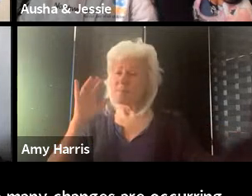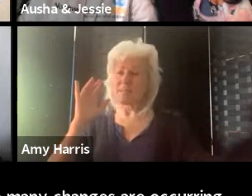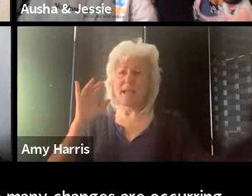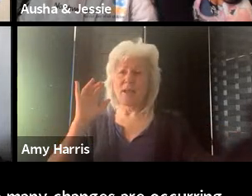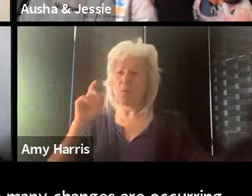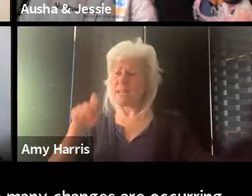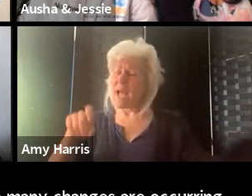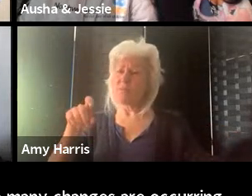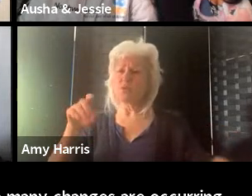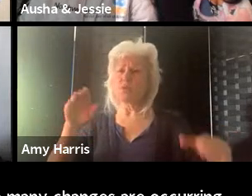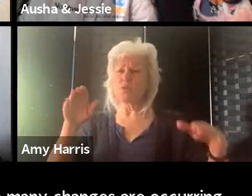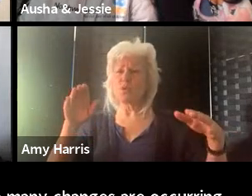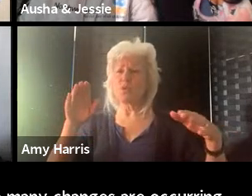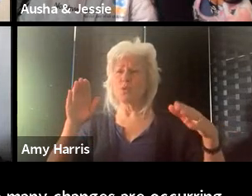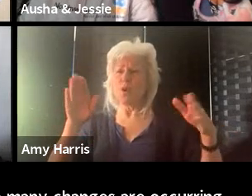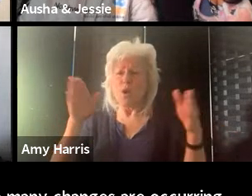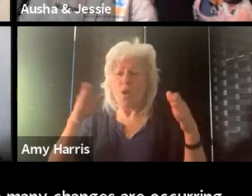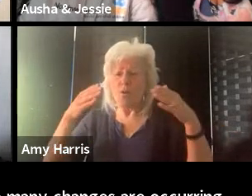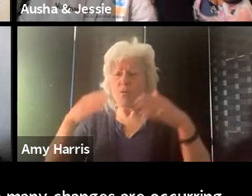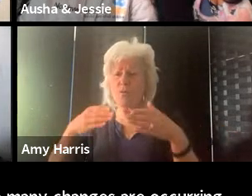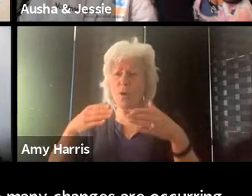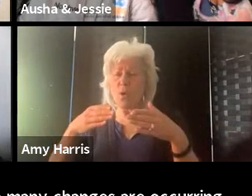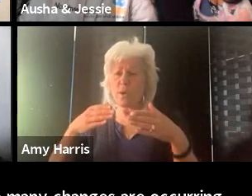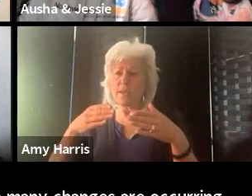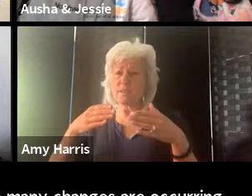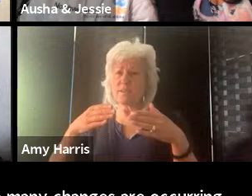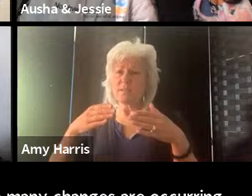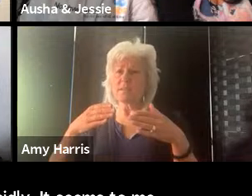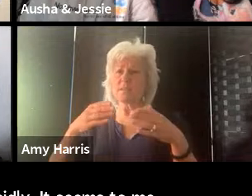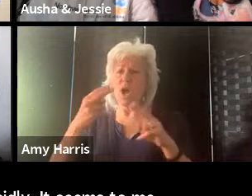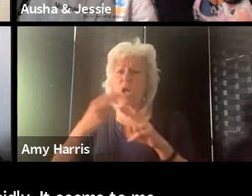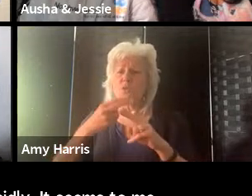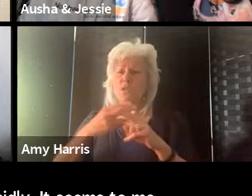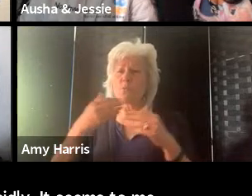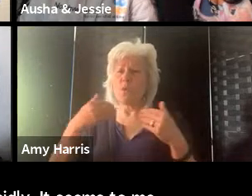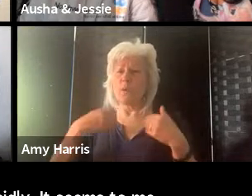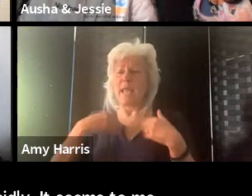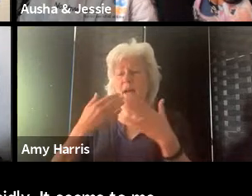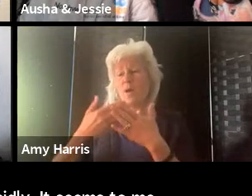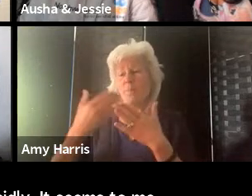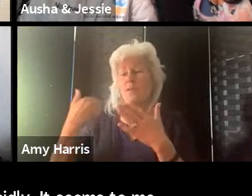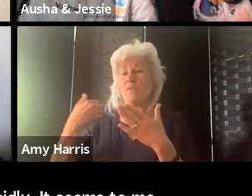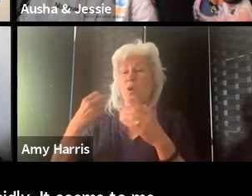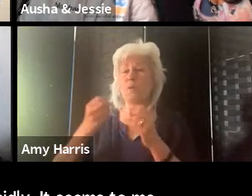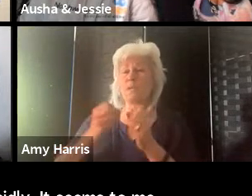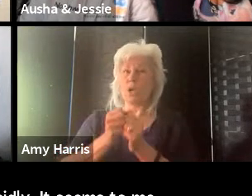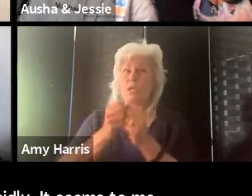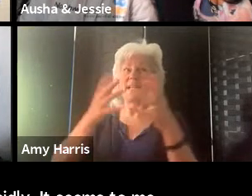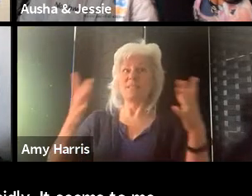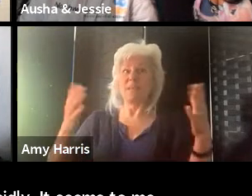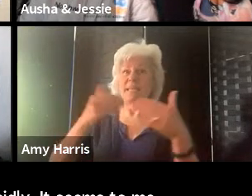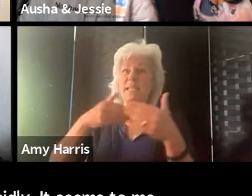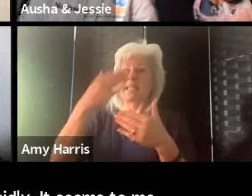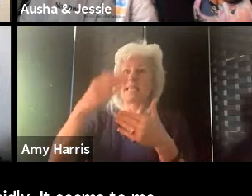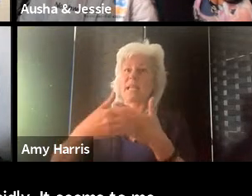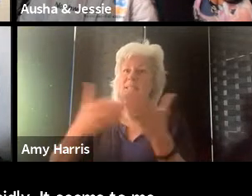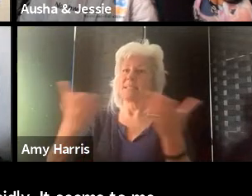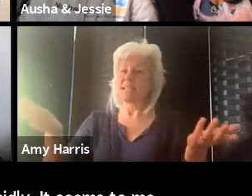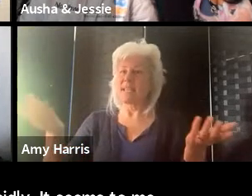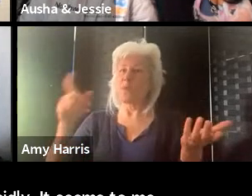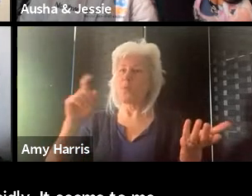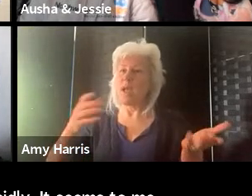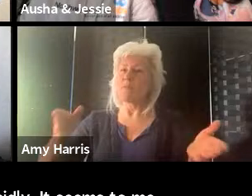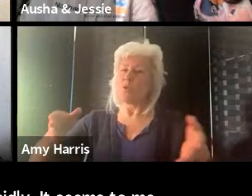focus on implementing what we have before we start expanding to the next step. We need to focus